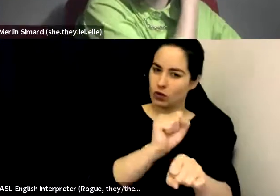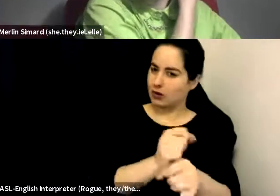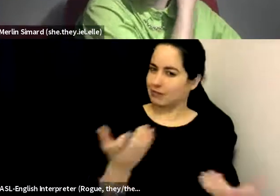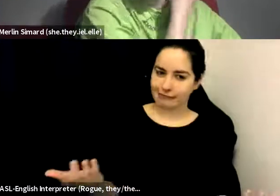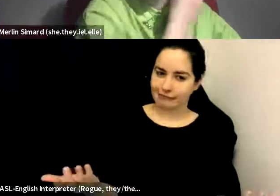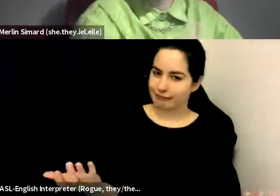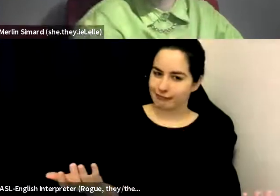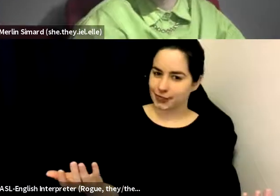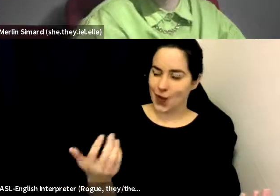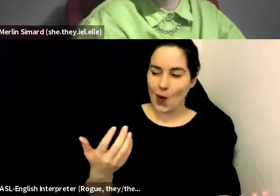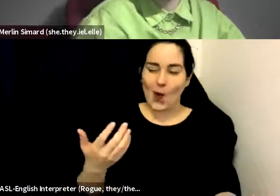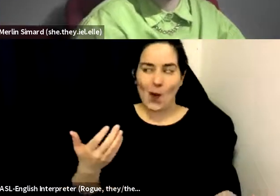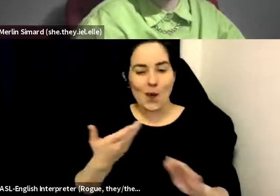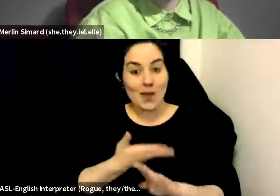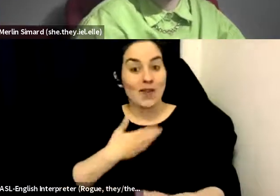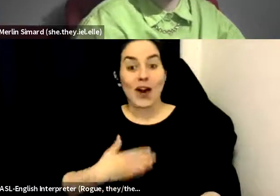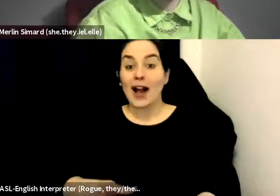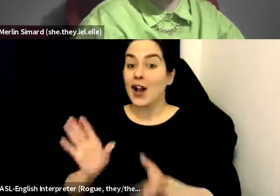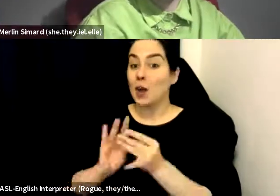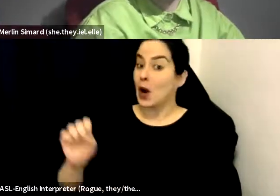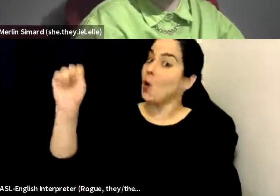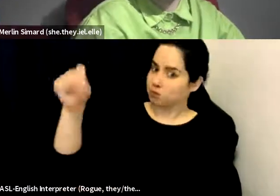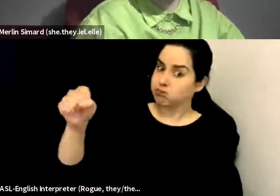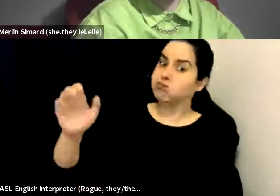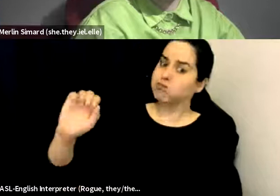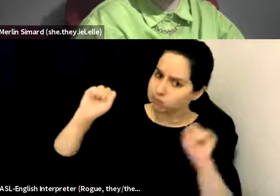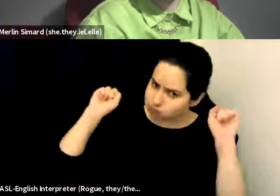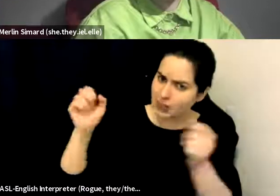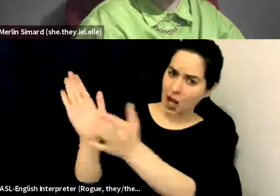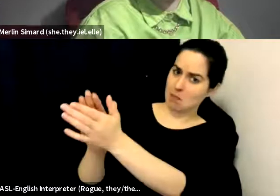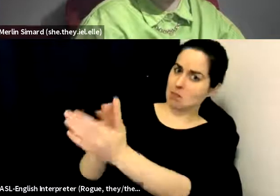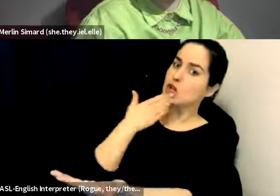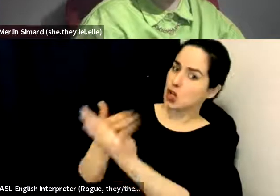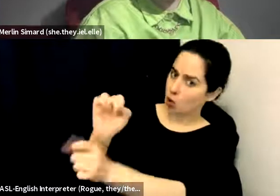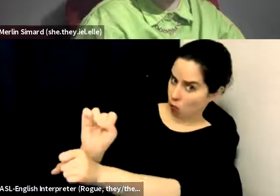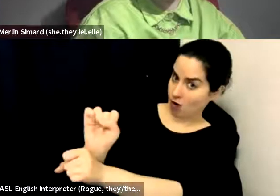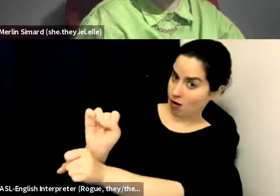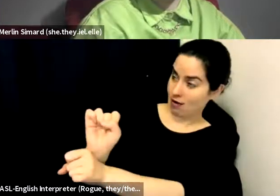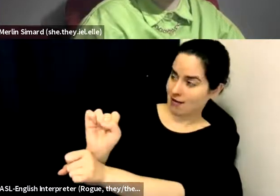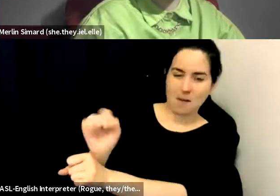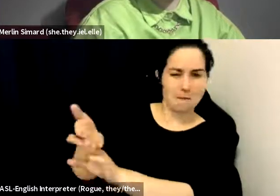before I give over to them and say, yeah, you did it. You know, like, I think that